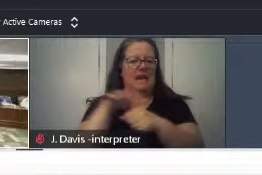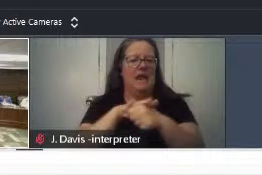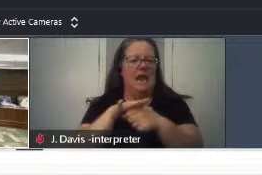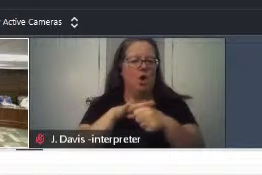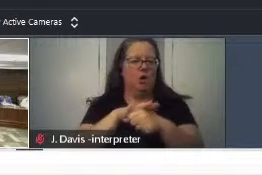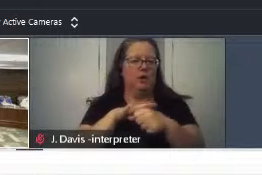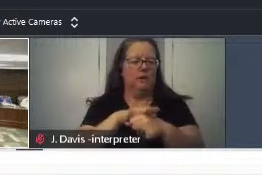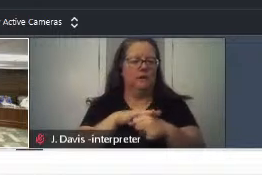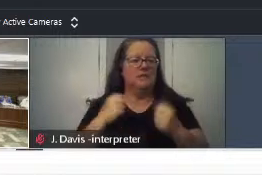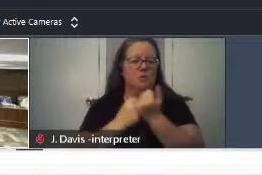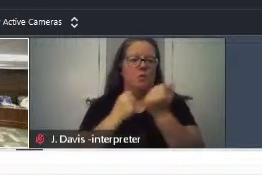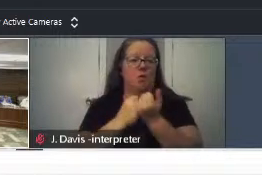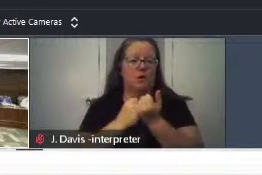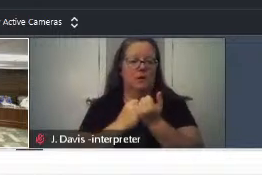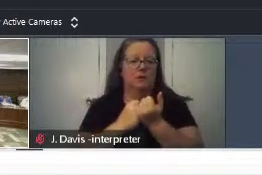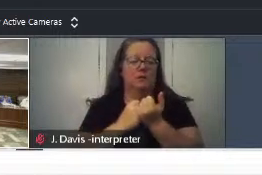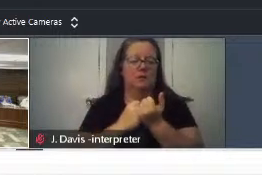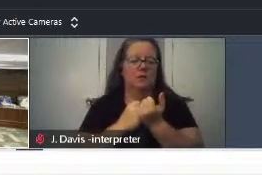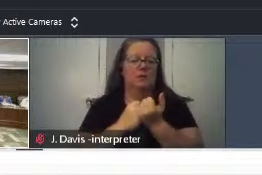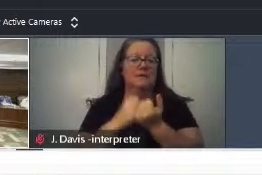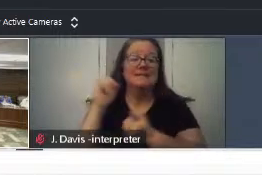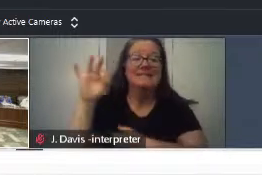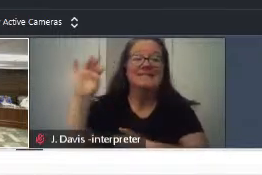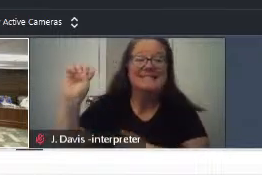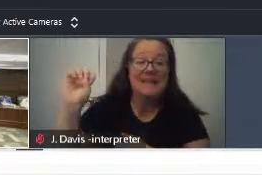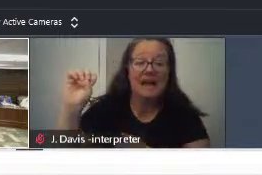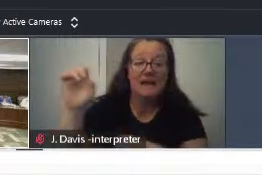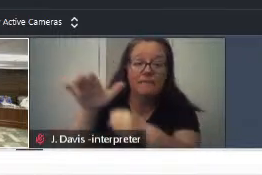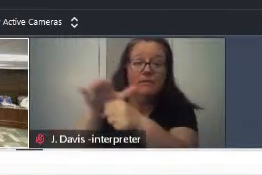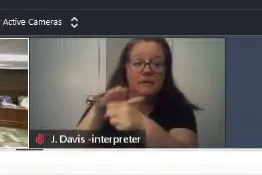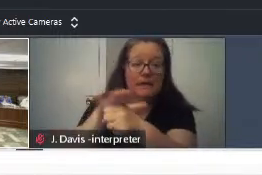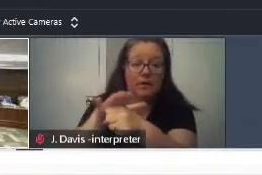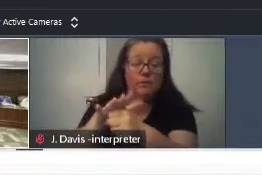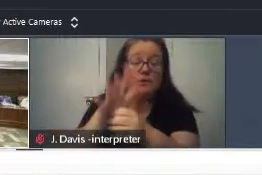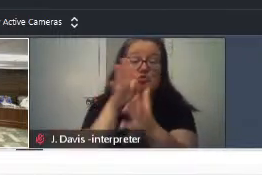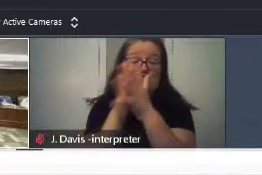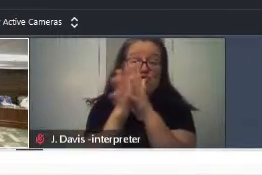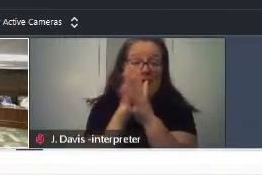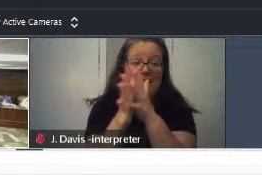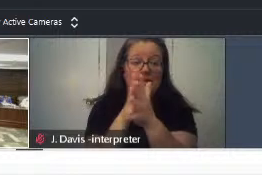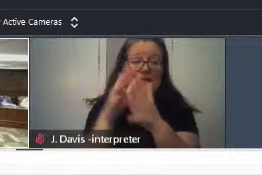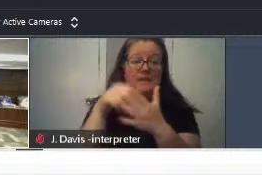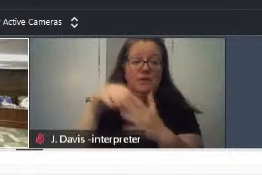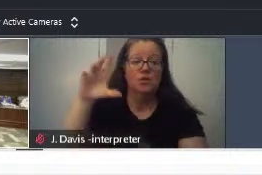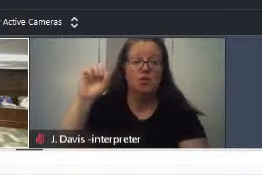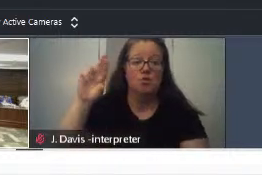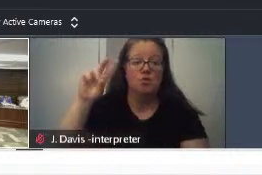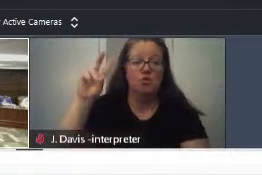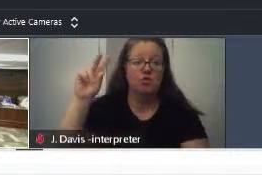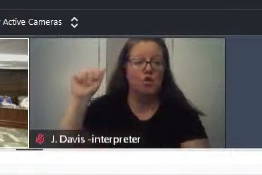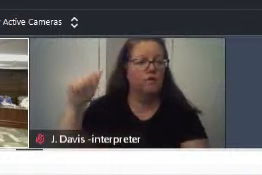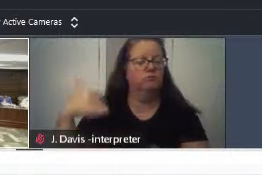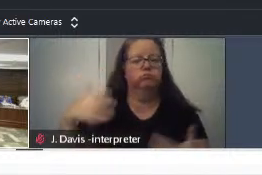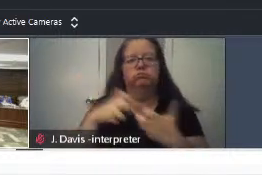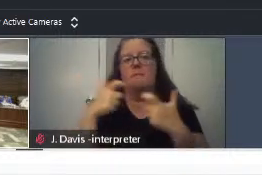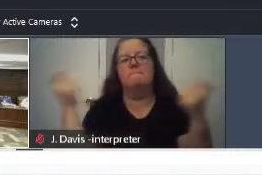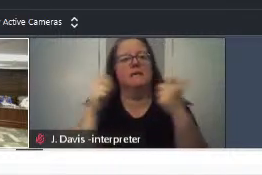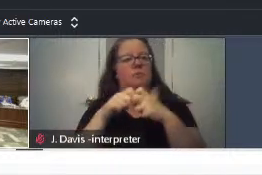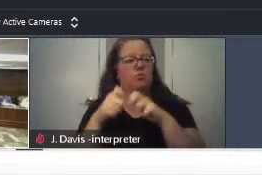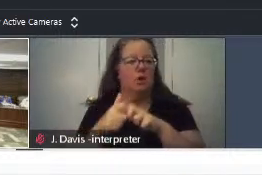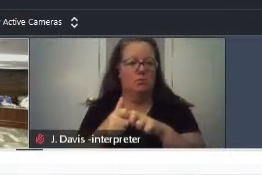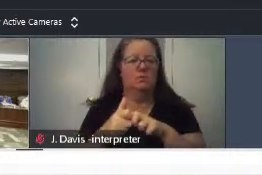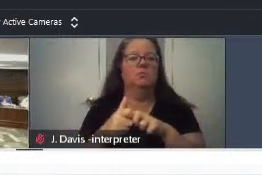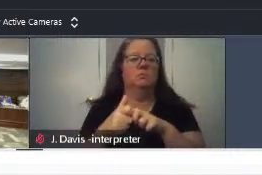by vibrant, safe neighborhoods, and traffic in Cordova is certainly one of the big issues.